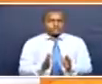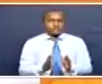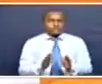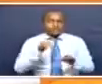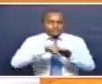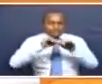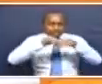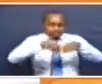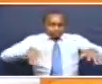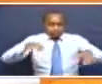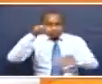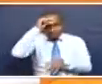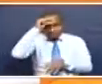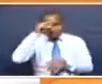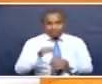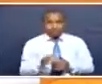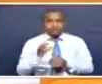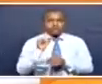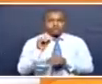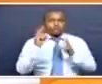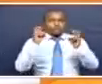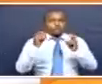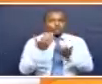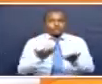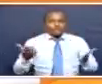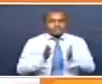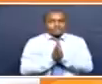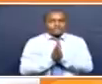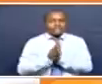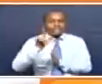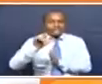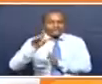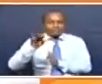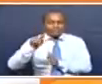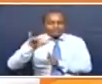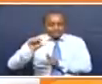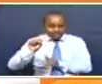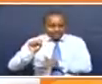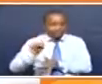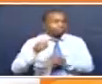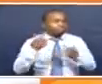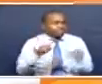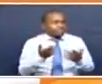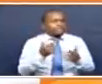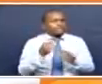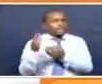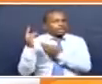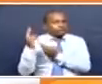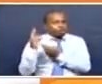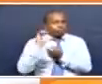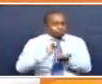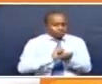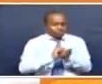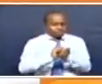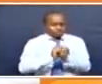government setup. Mm-hmm. So the issue of assets and liabilities is still a matter of concern, and I hope we'll be able to crack it when the new Senate and the new